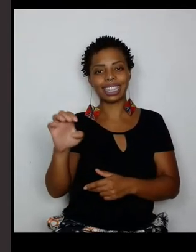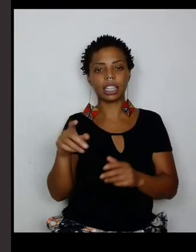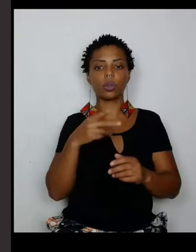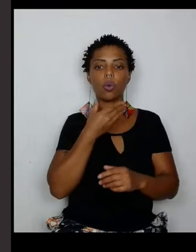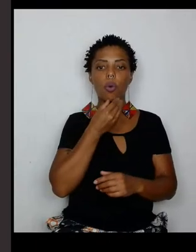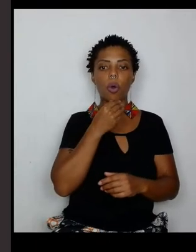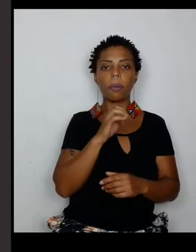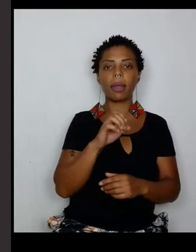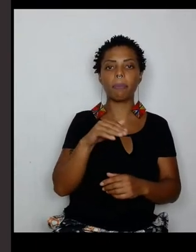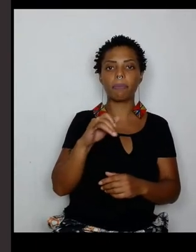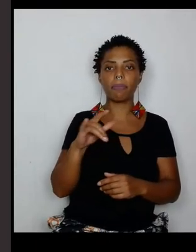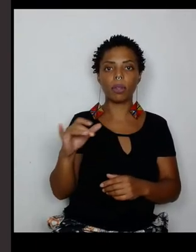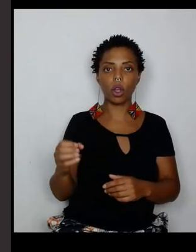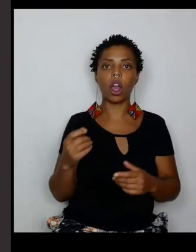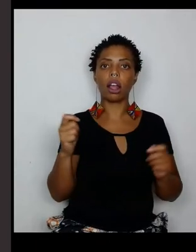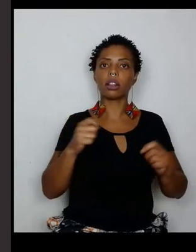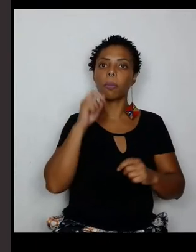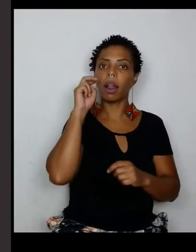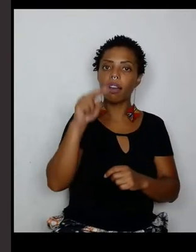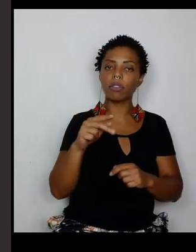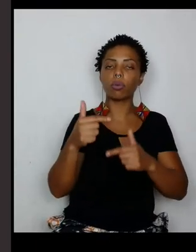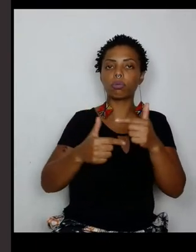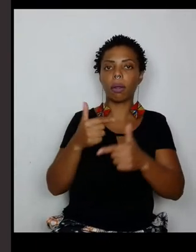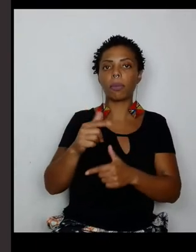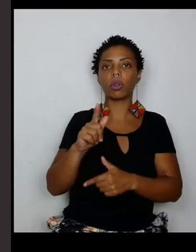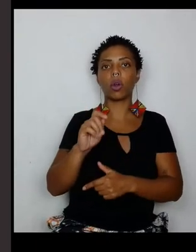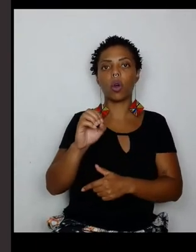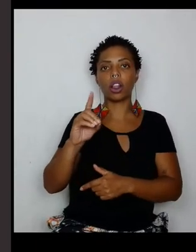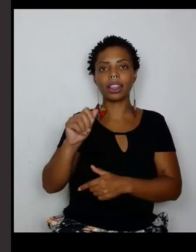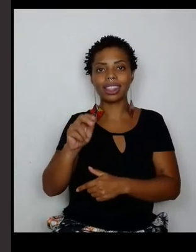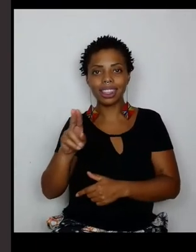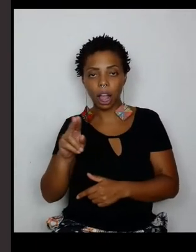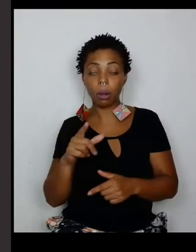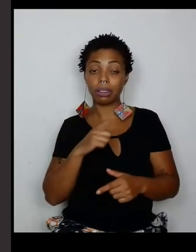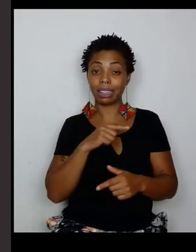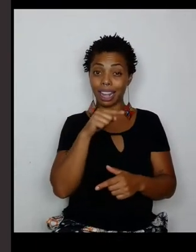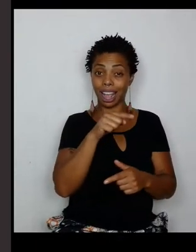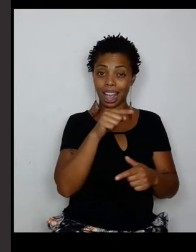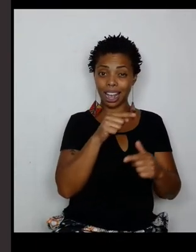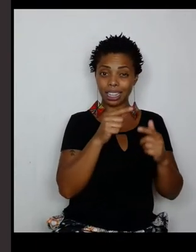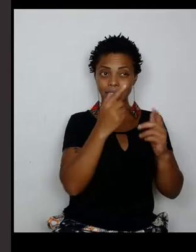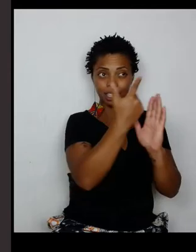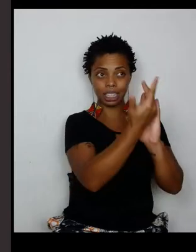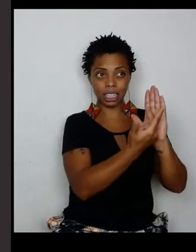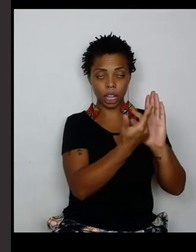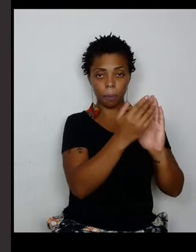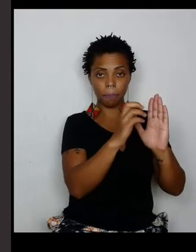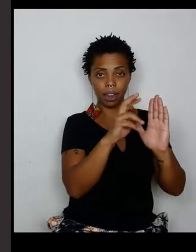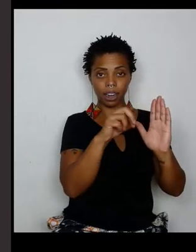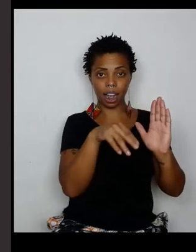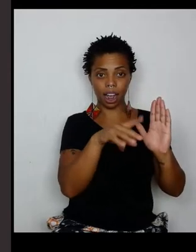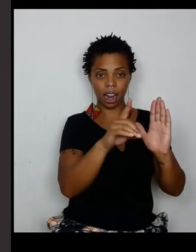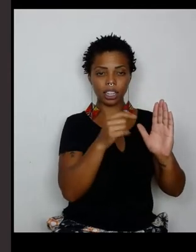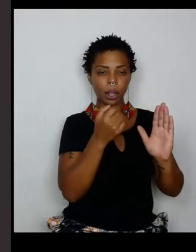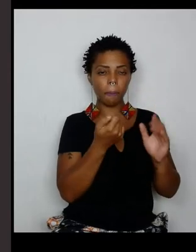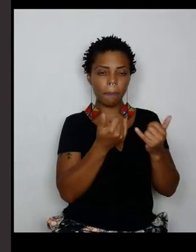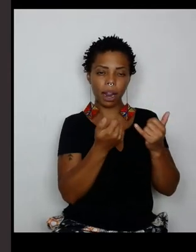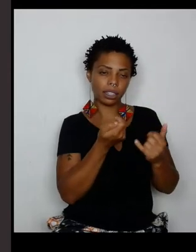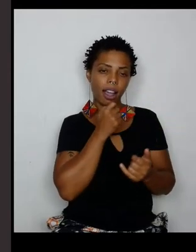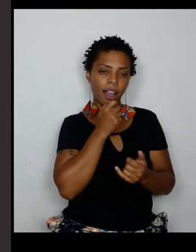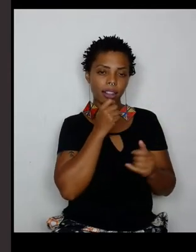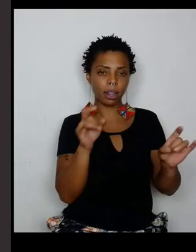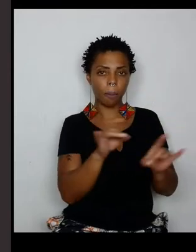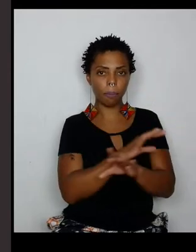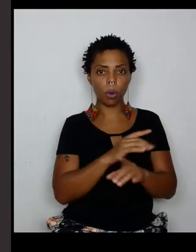anticipated by several months go against similar possibly unfinished view of ponte ven from lizavan by about a year and next